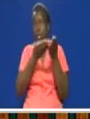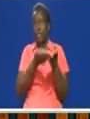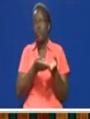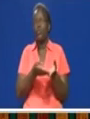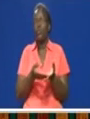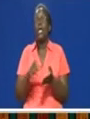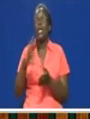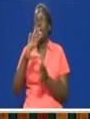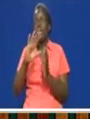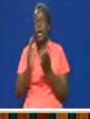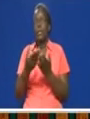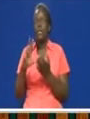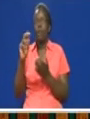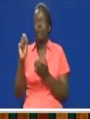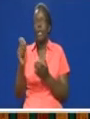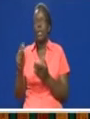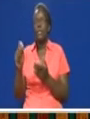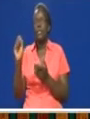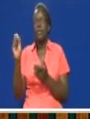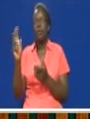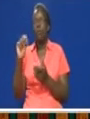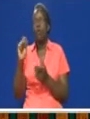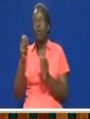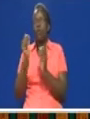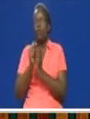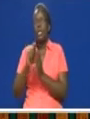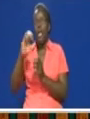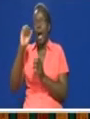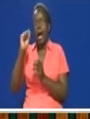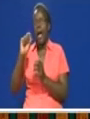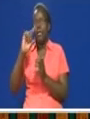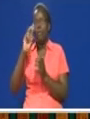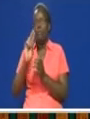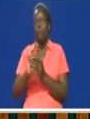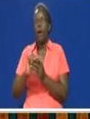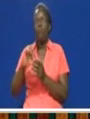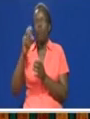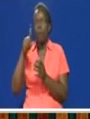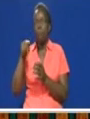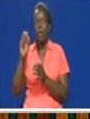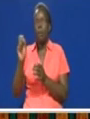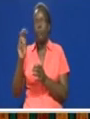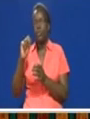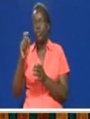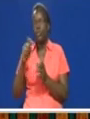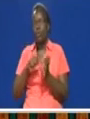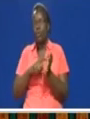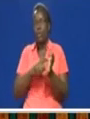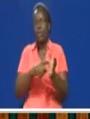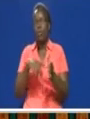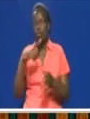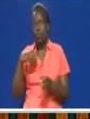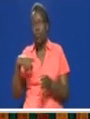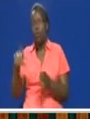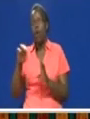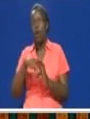verb with either an adverb particle or a preposition. For example, go out is a